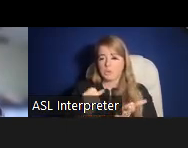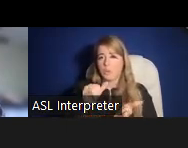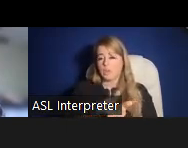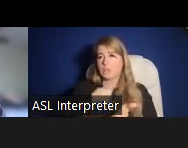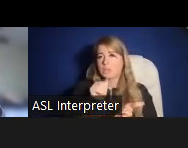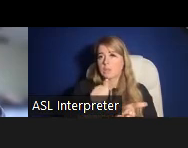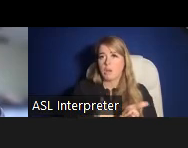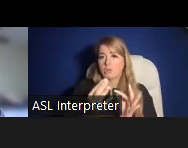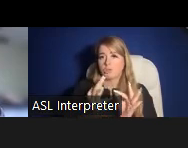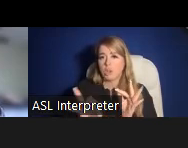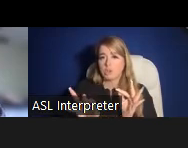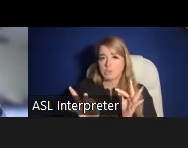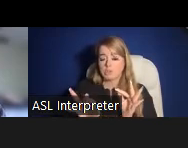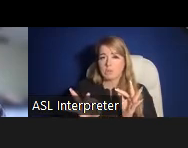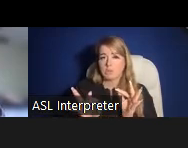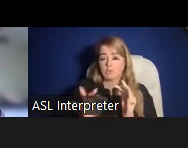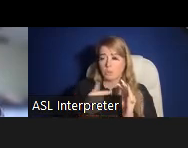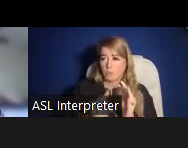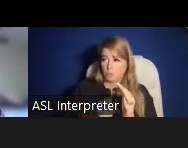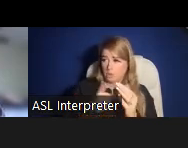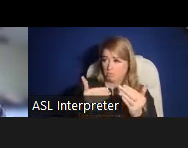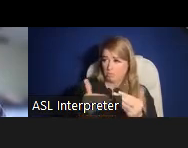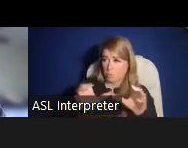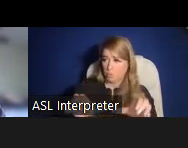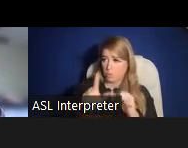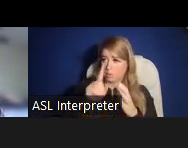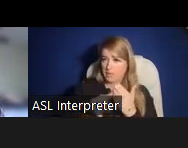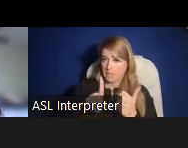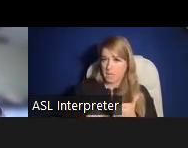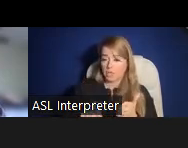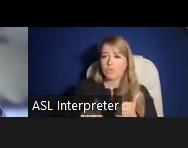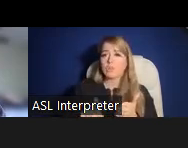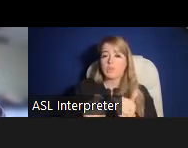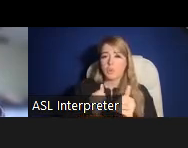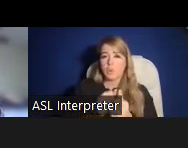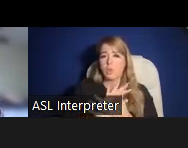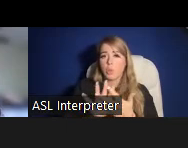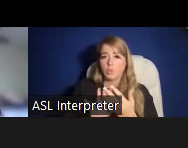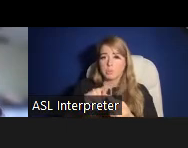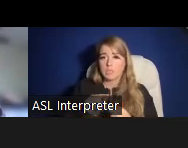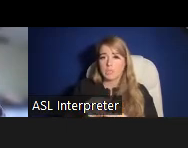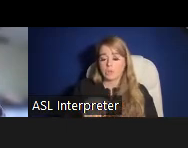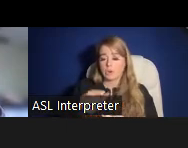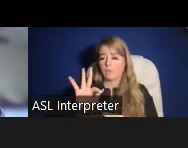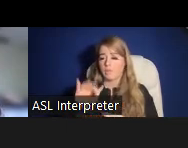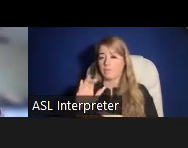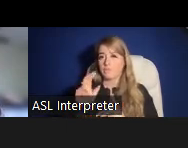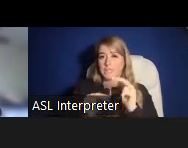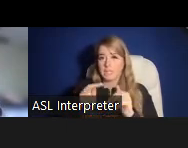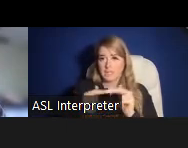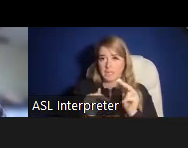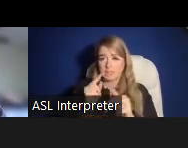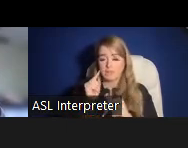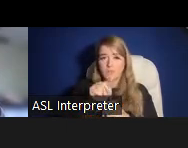not just do we conduct an investigation, and for those particular facilities for whom we